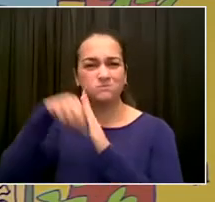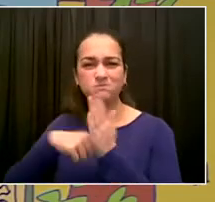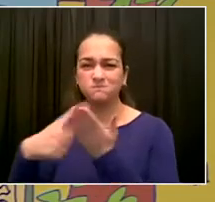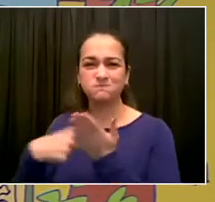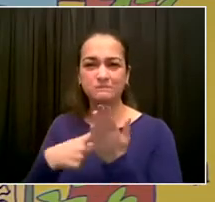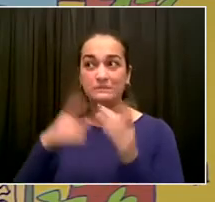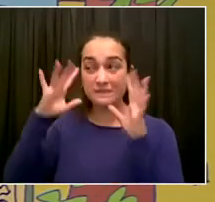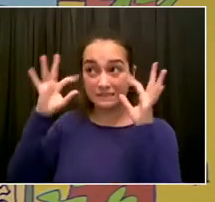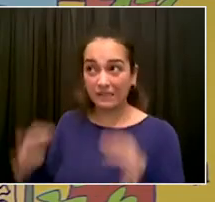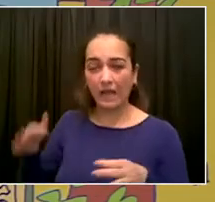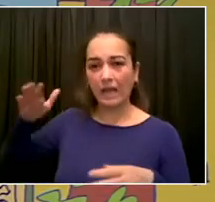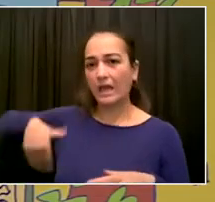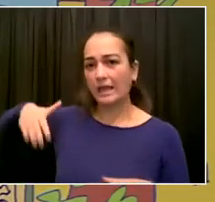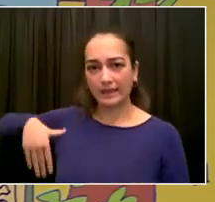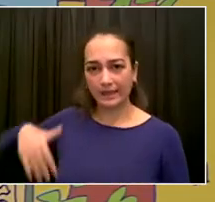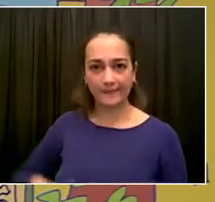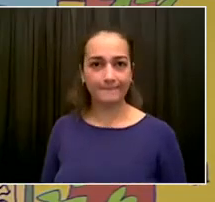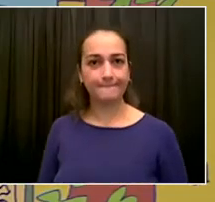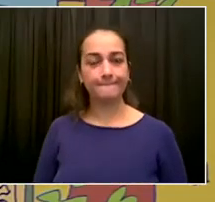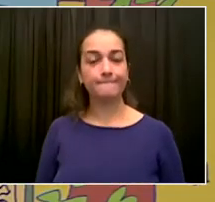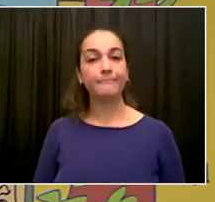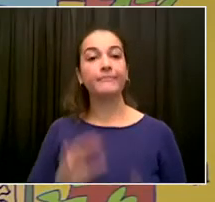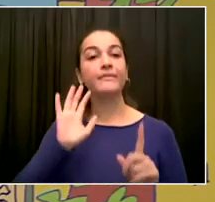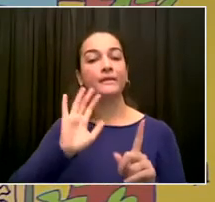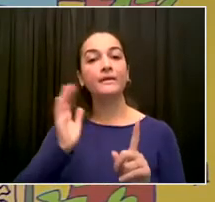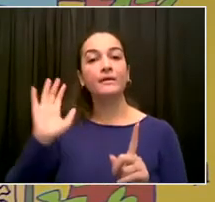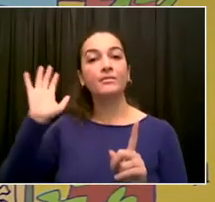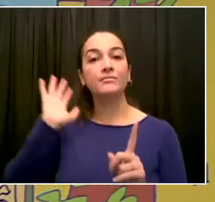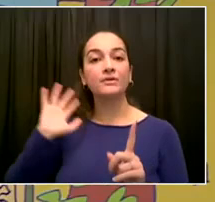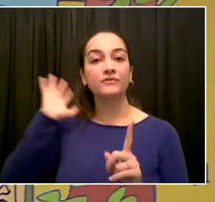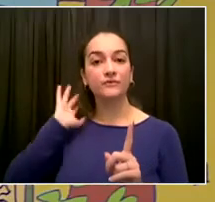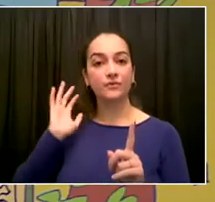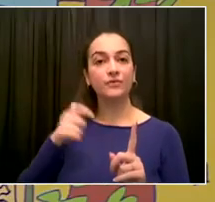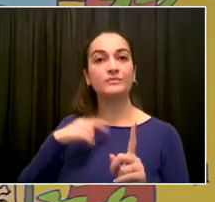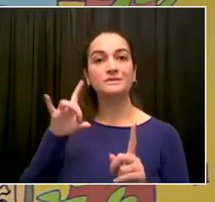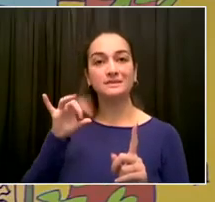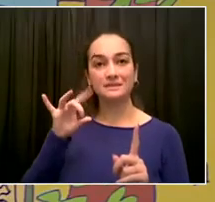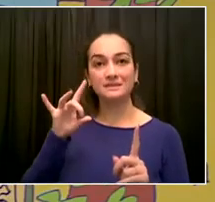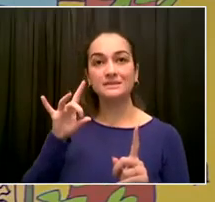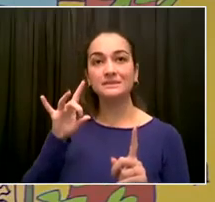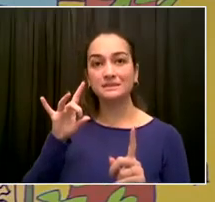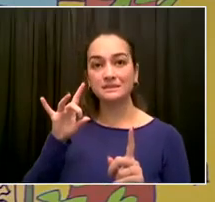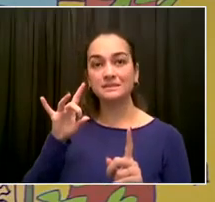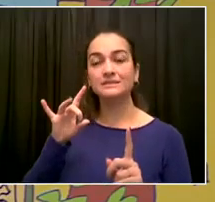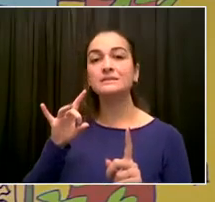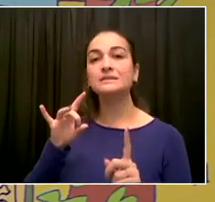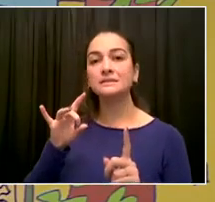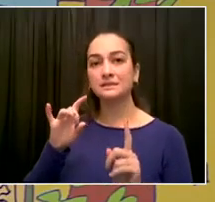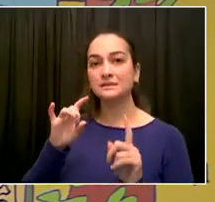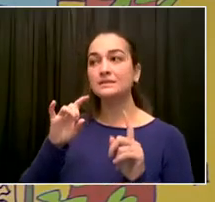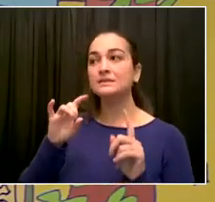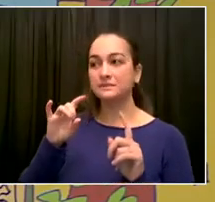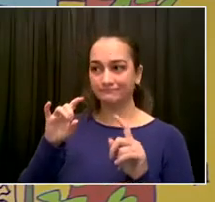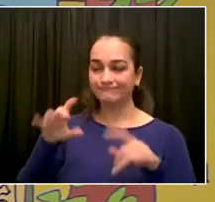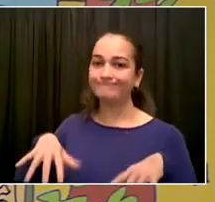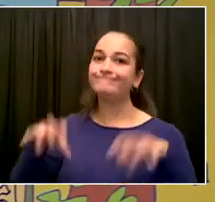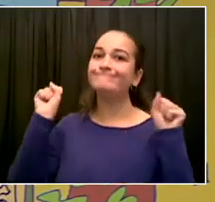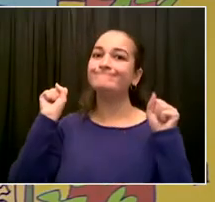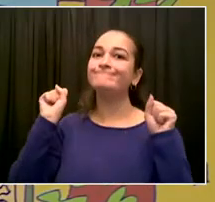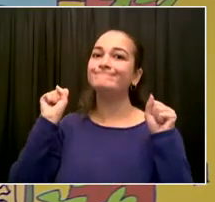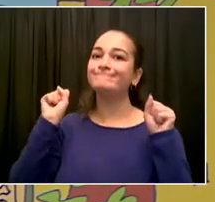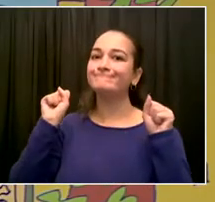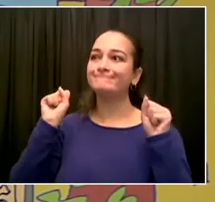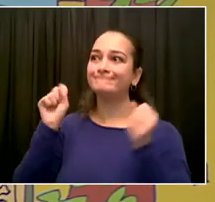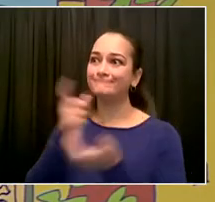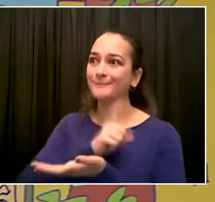still tremendous community concern and a sense that they did not yet hear the kinds of things that